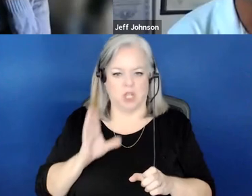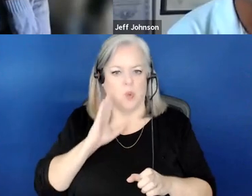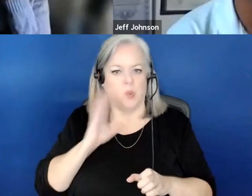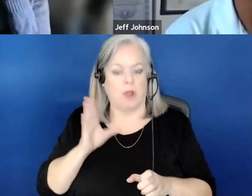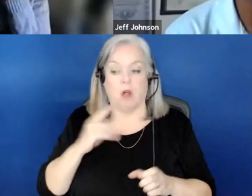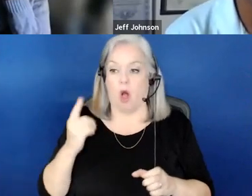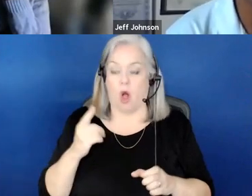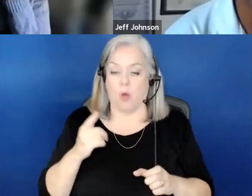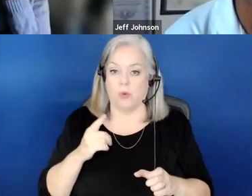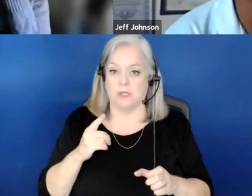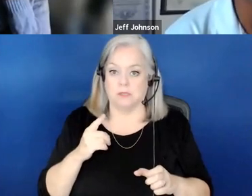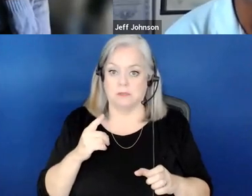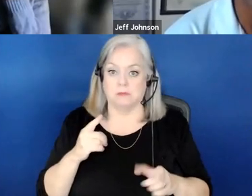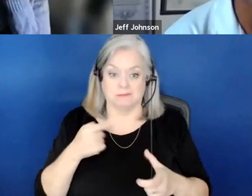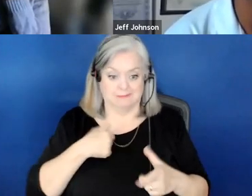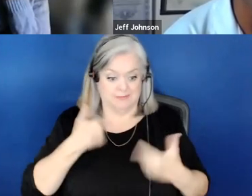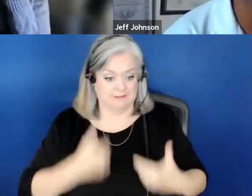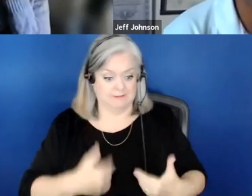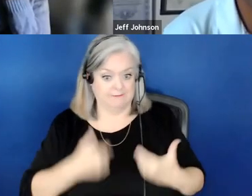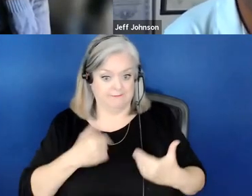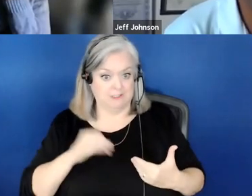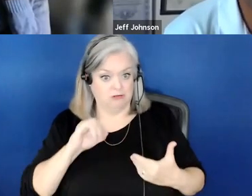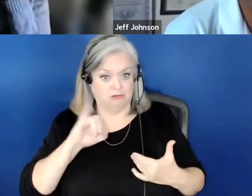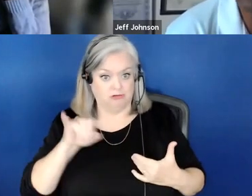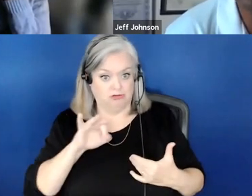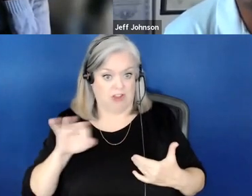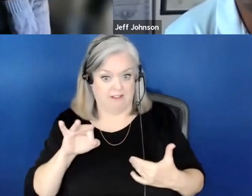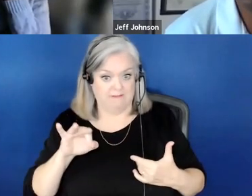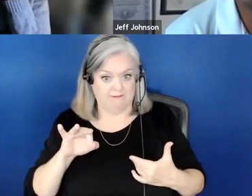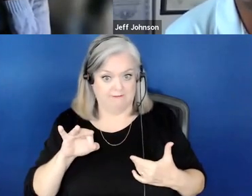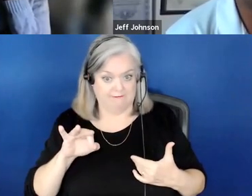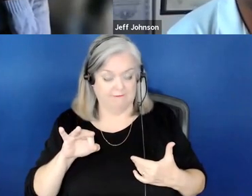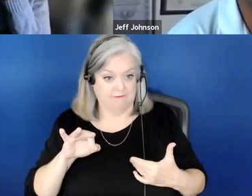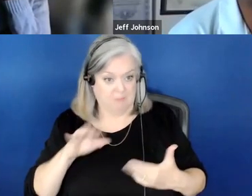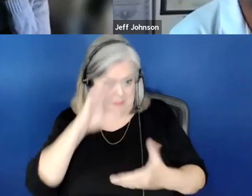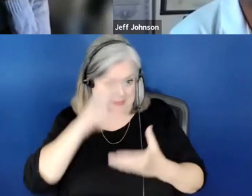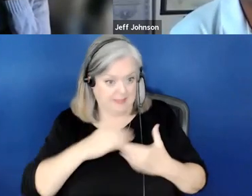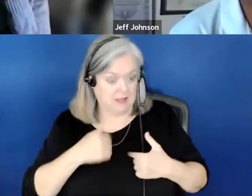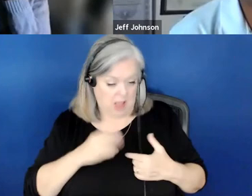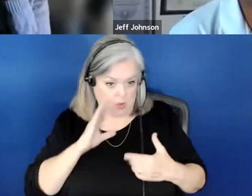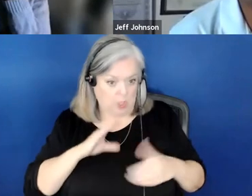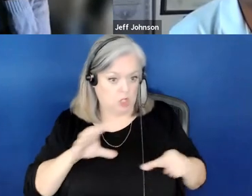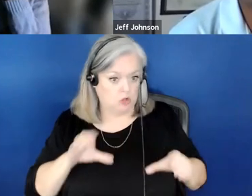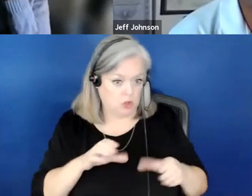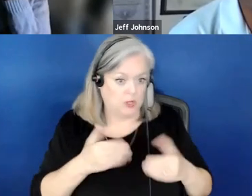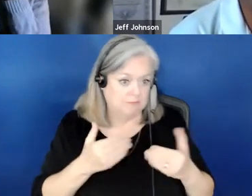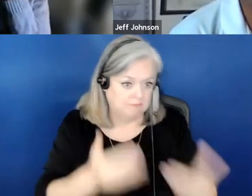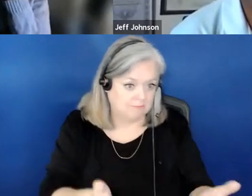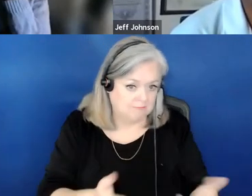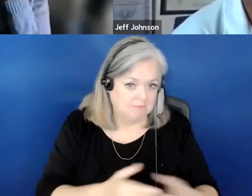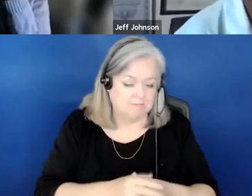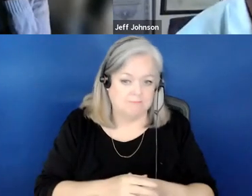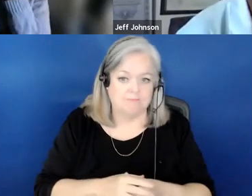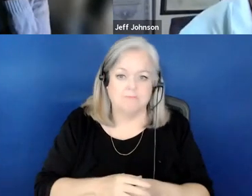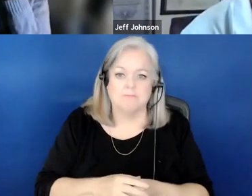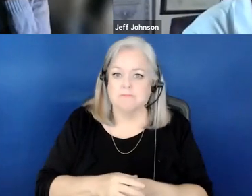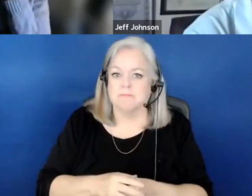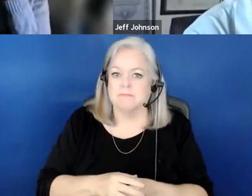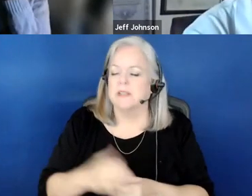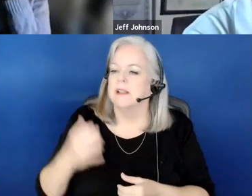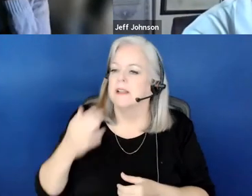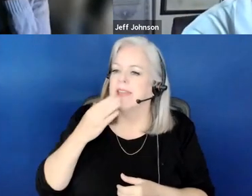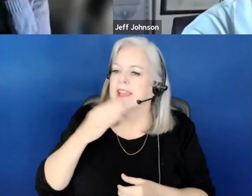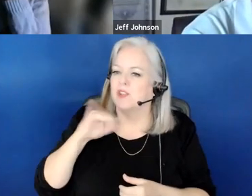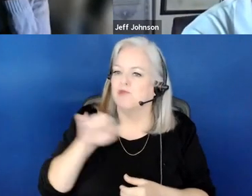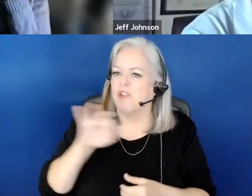to me I know somebody Jeff he's going to do it you know so thank you Jeff